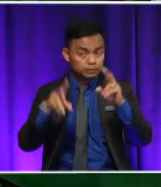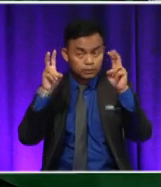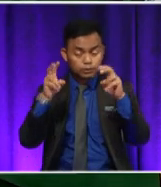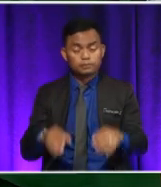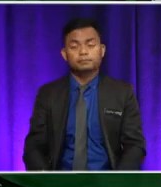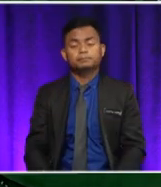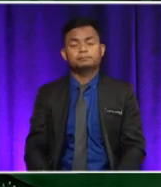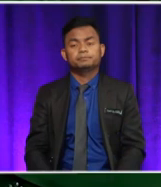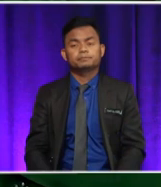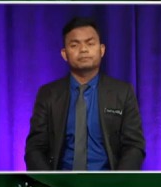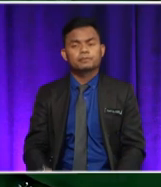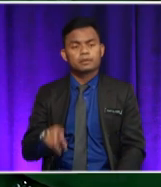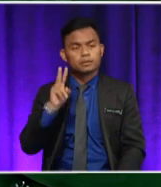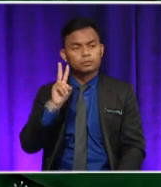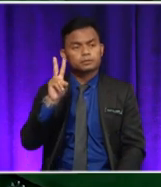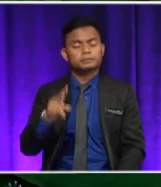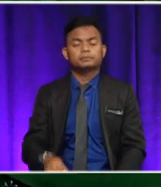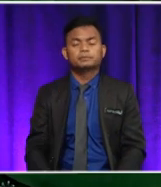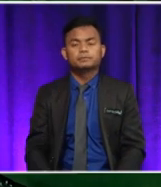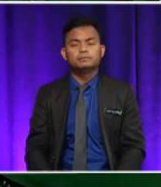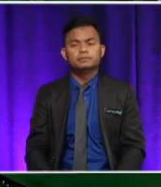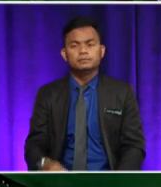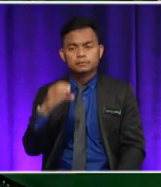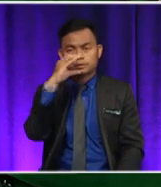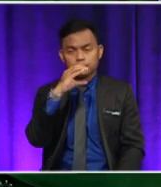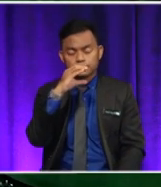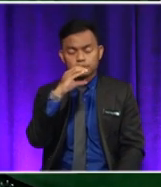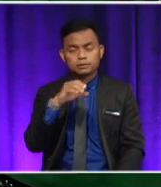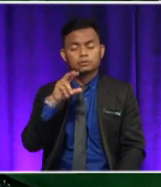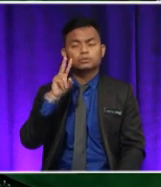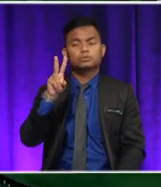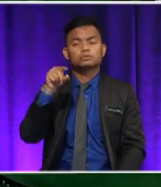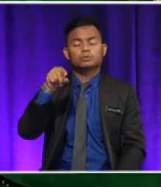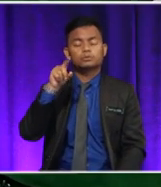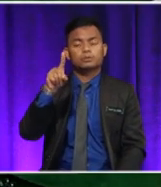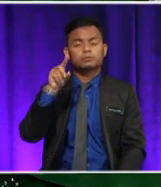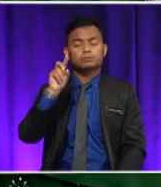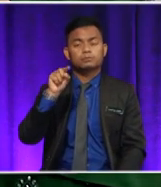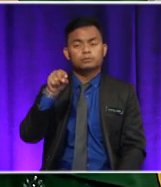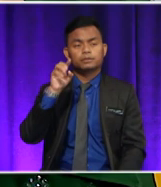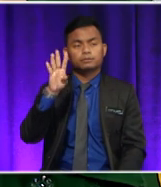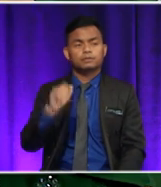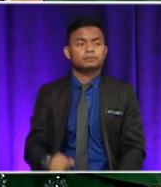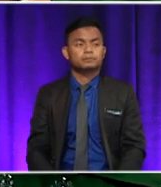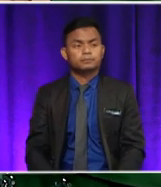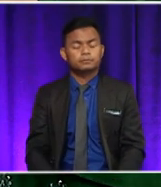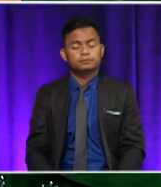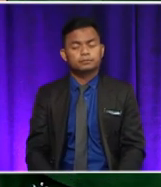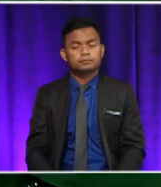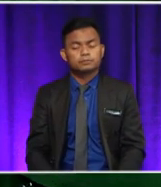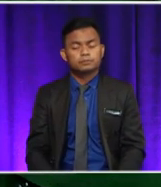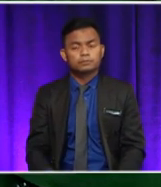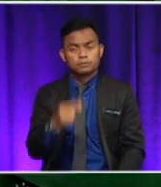second complementary skill would be speaking 2.1.4, where we explain and justify our own point of view.